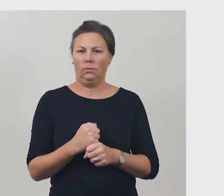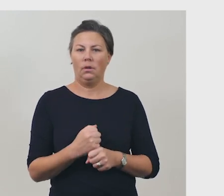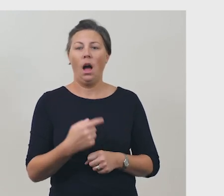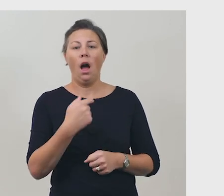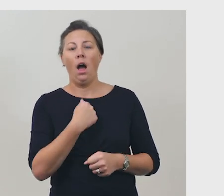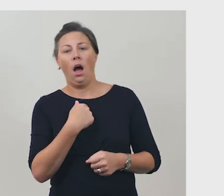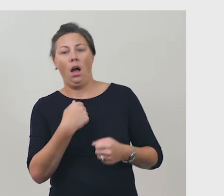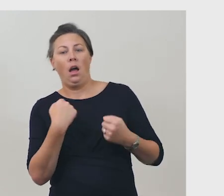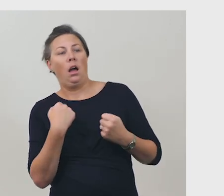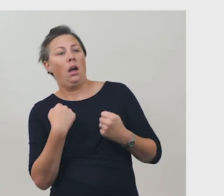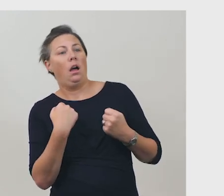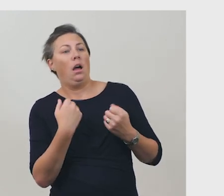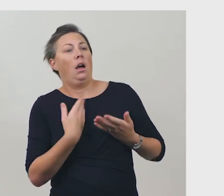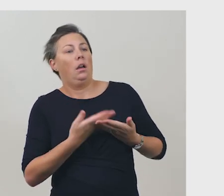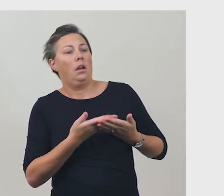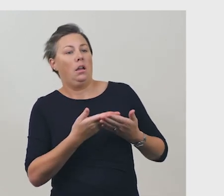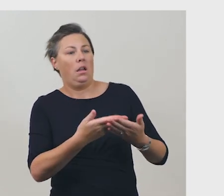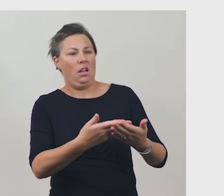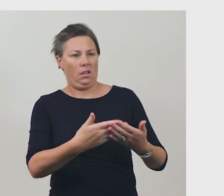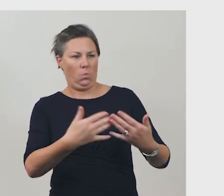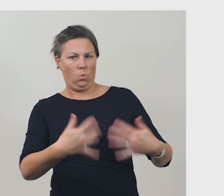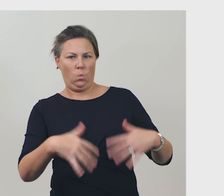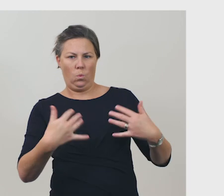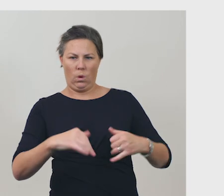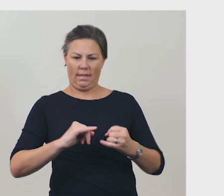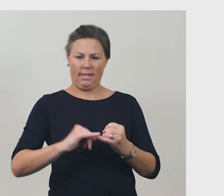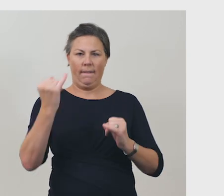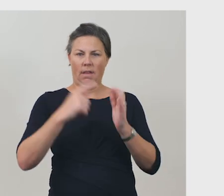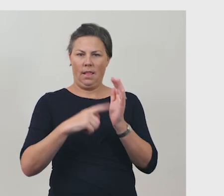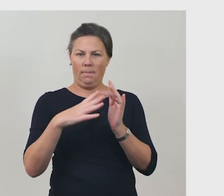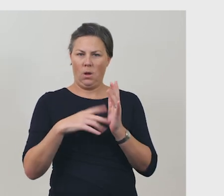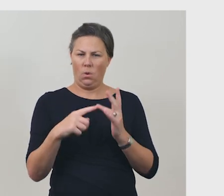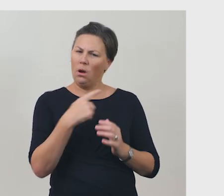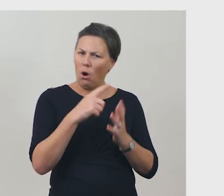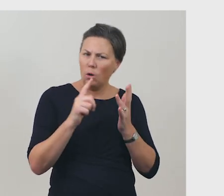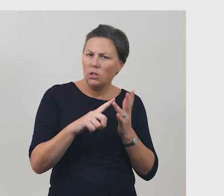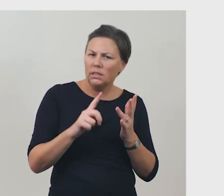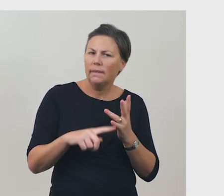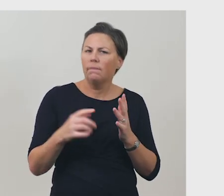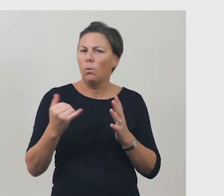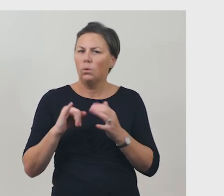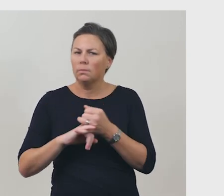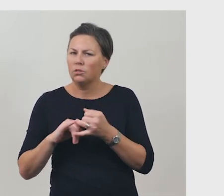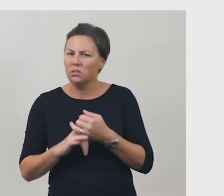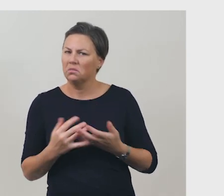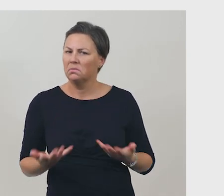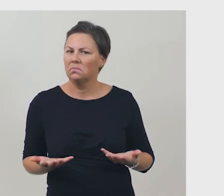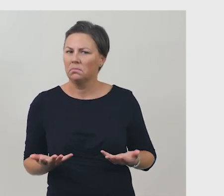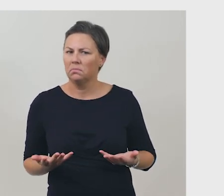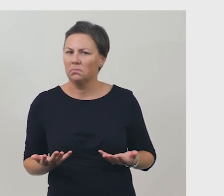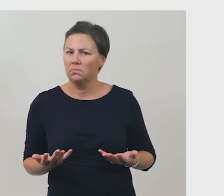home in an impressive silver limousine." Is this an example of objective language or subjective language?